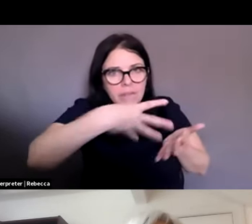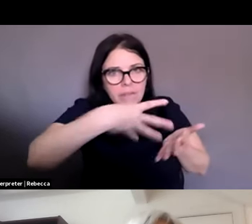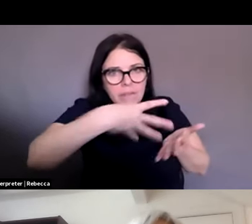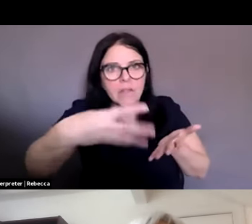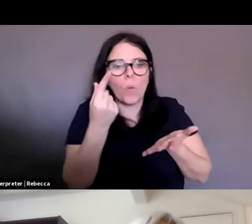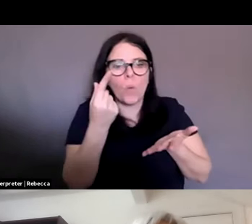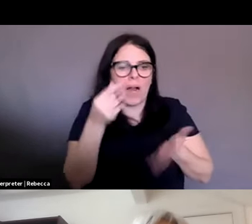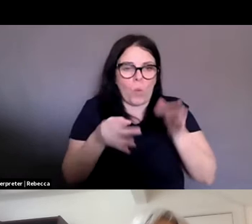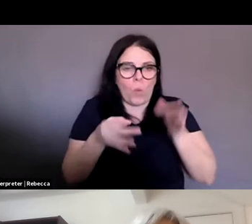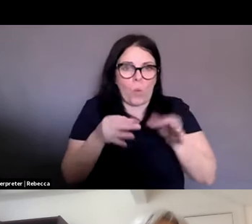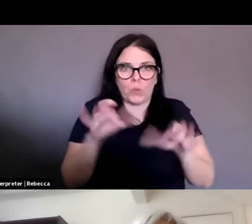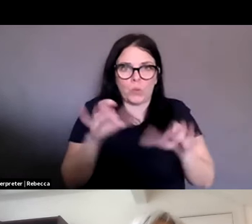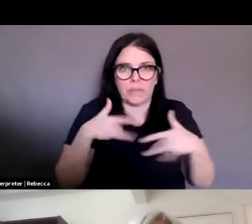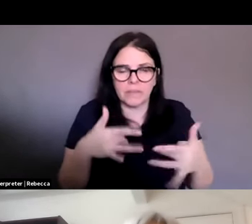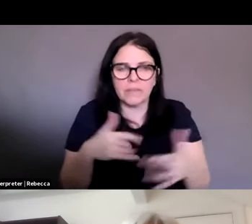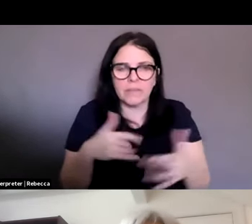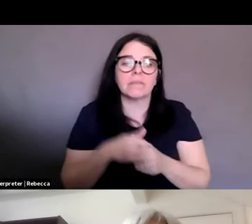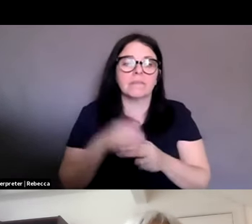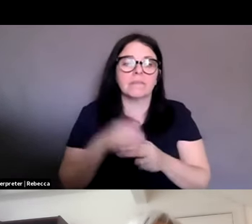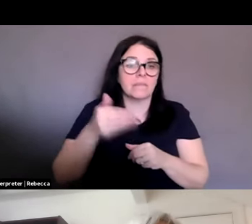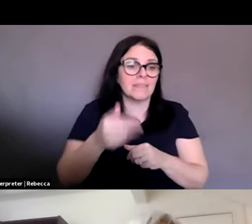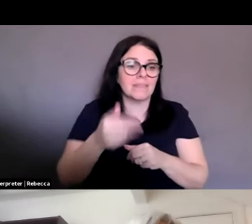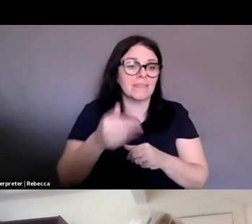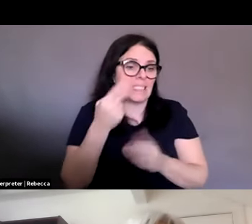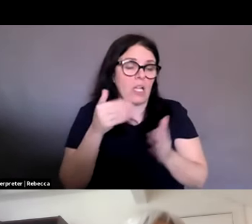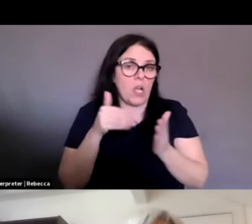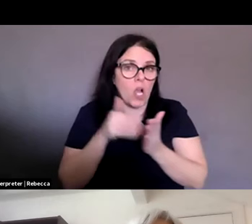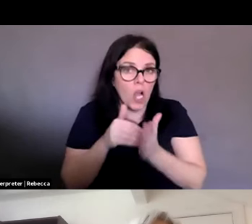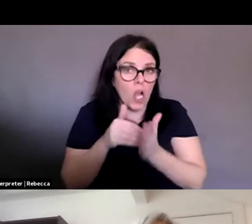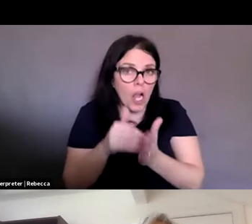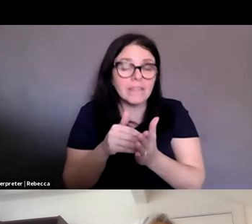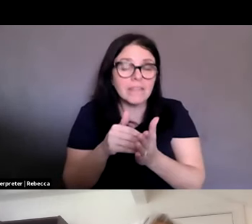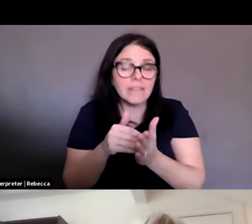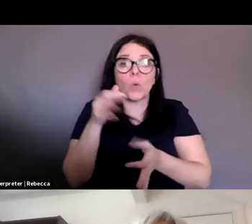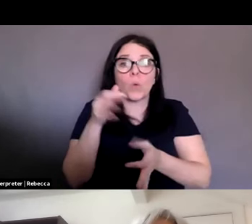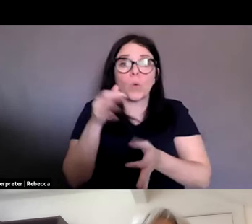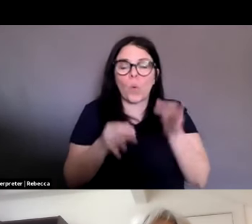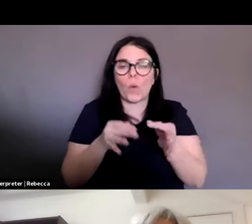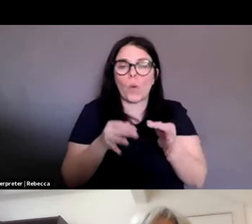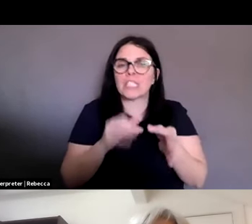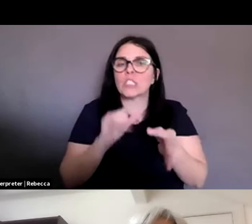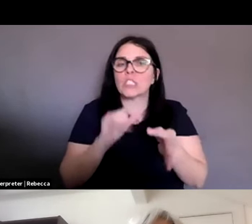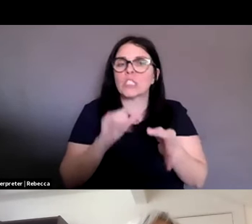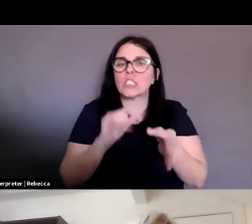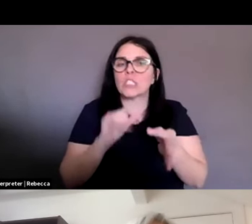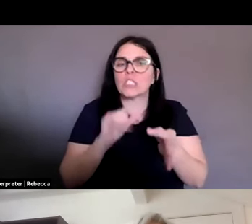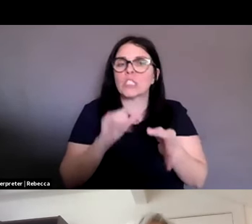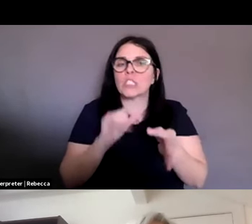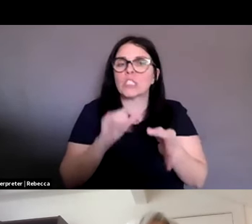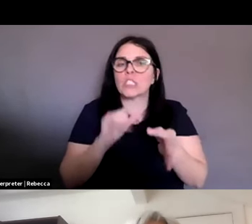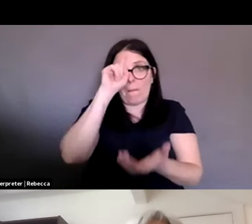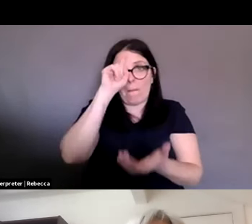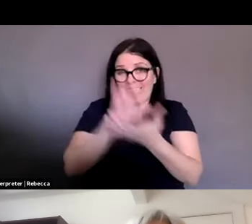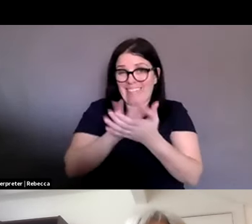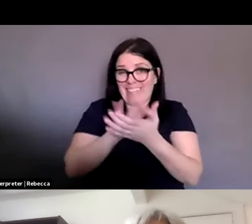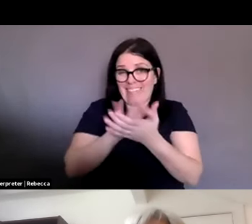clear trends of not believing, and especially not believing child abuse and the role of GALs and evaluators. So we